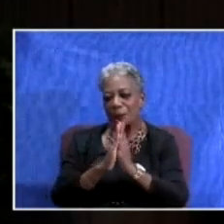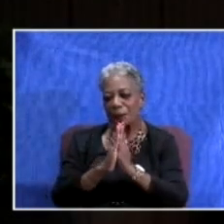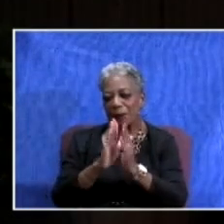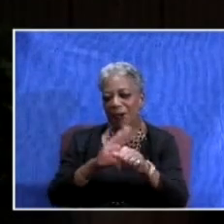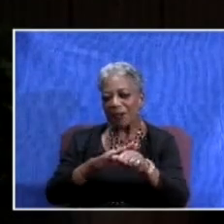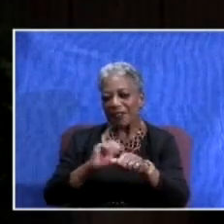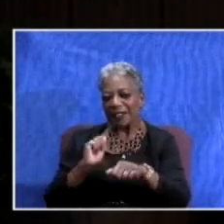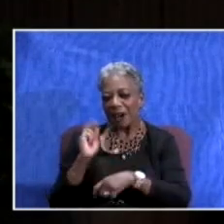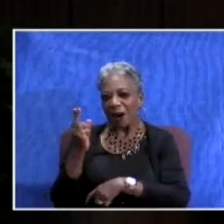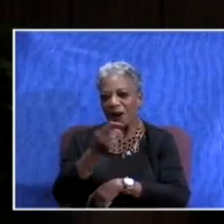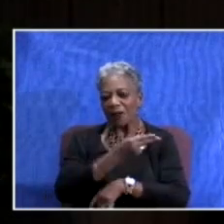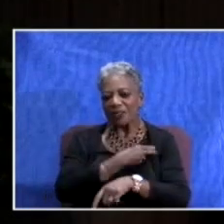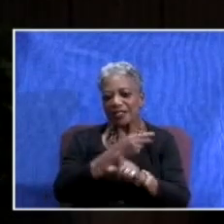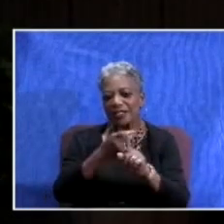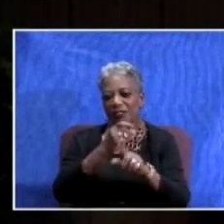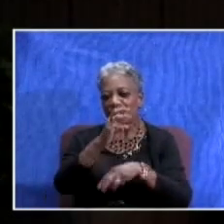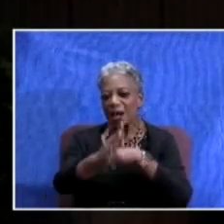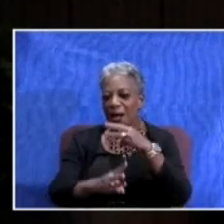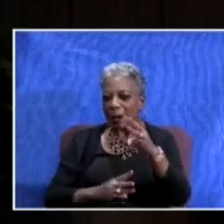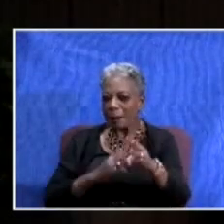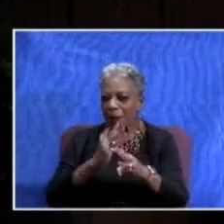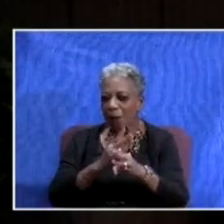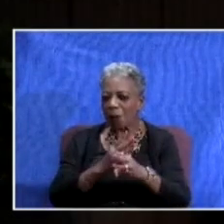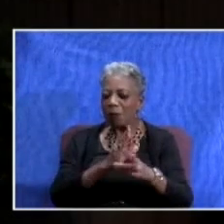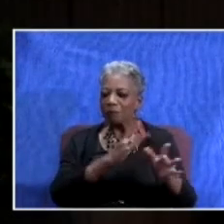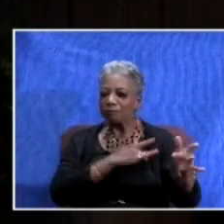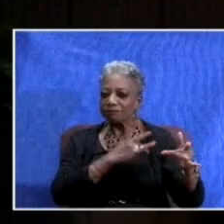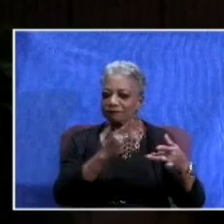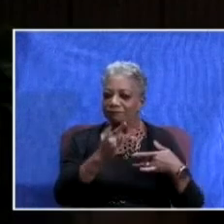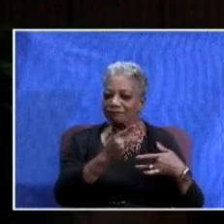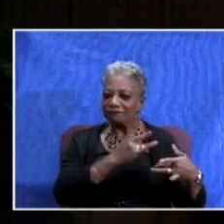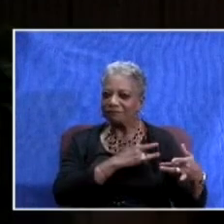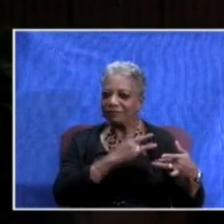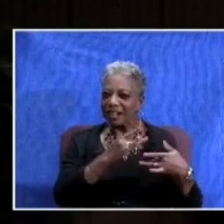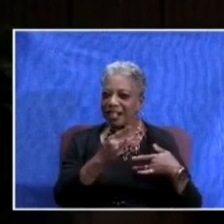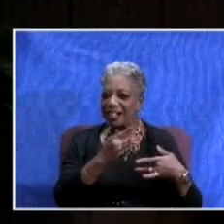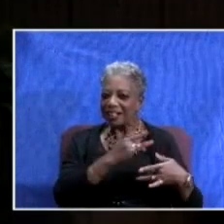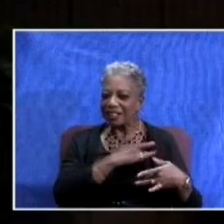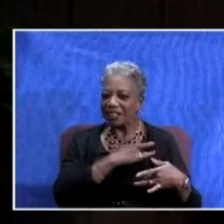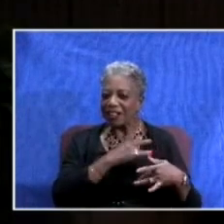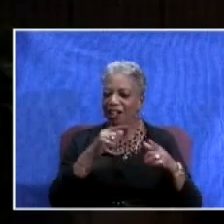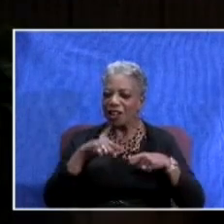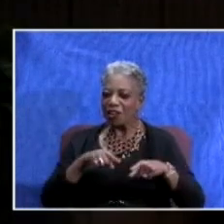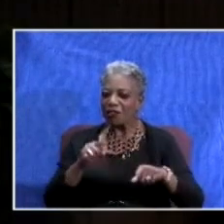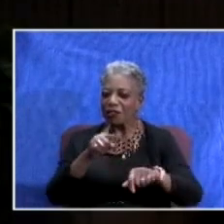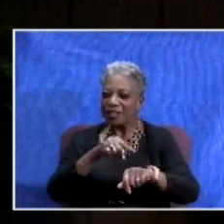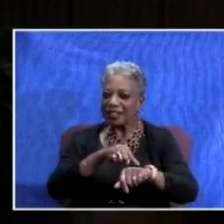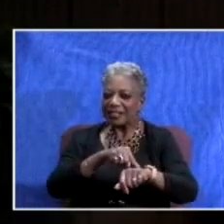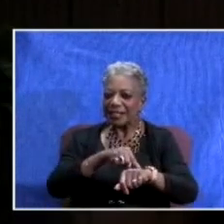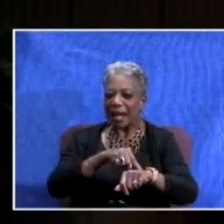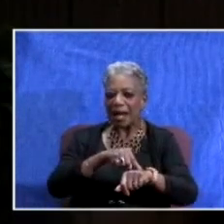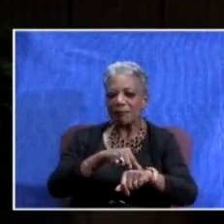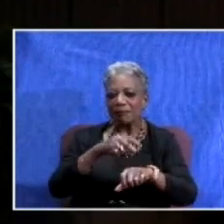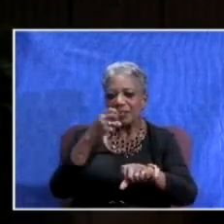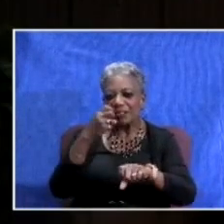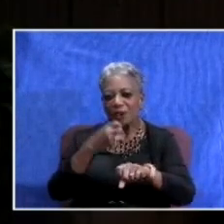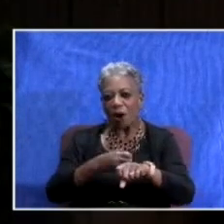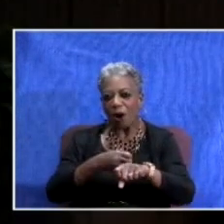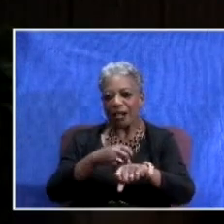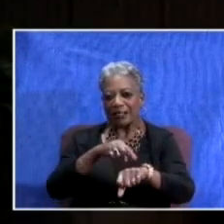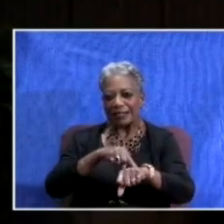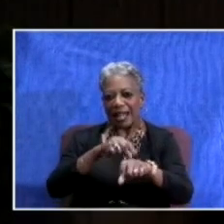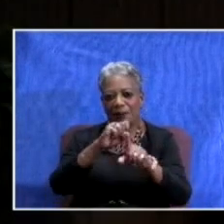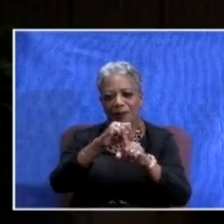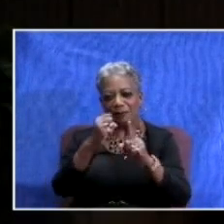Father's throne, makes all our wants and wishes known. In seasons of distress and grief, my soul has often found